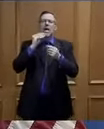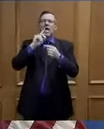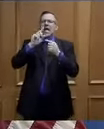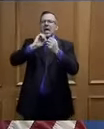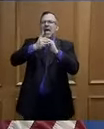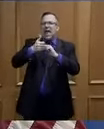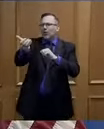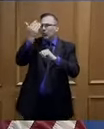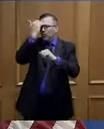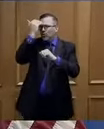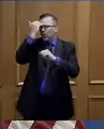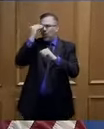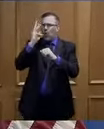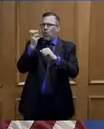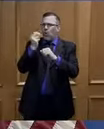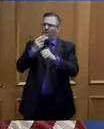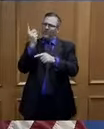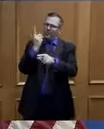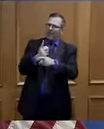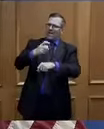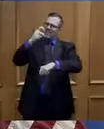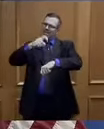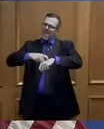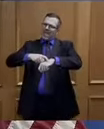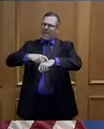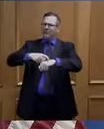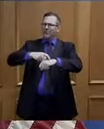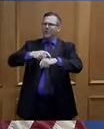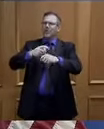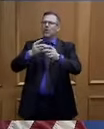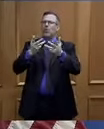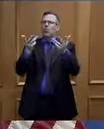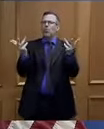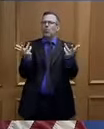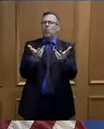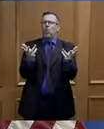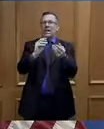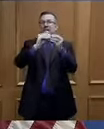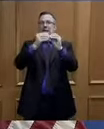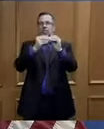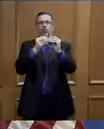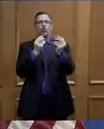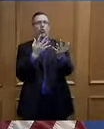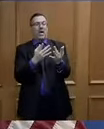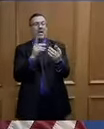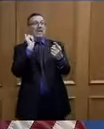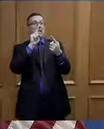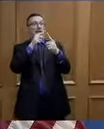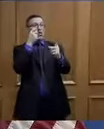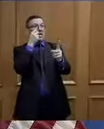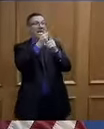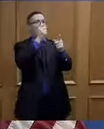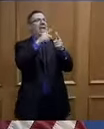a stay-at-home order statewide? What level of numbers would you need to see and where? You know,